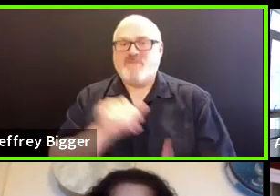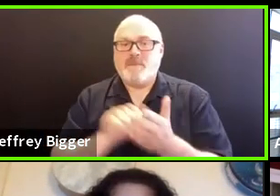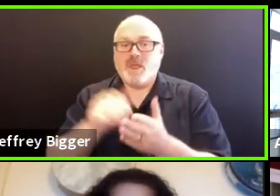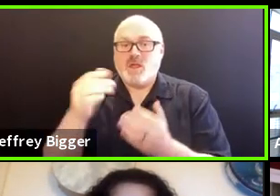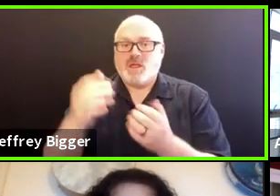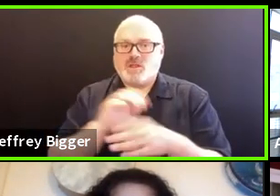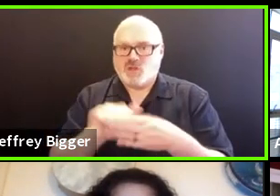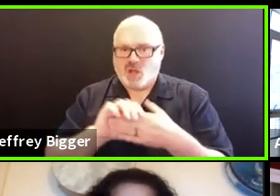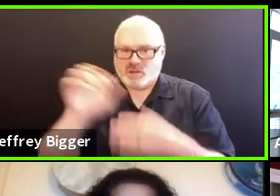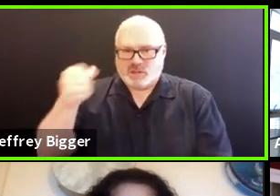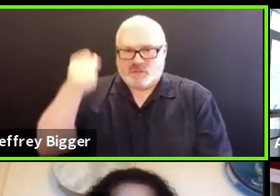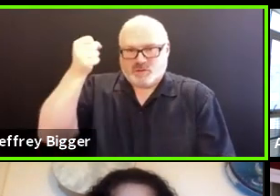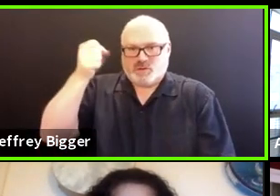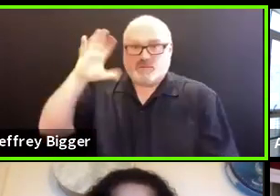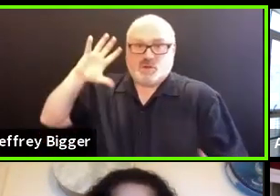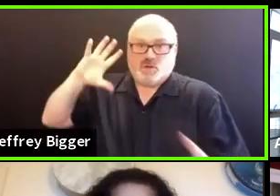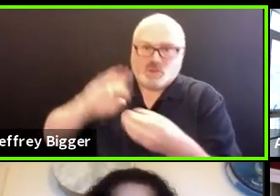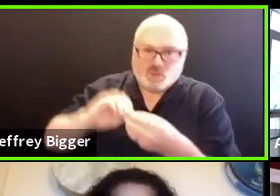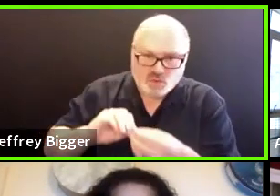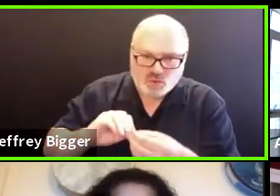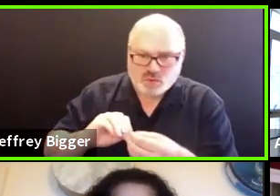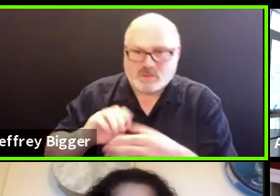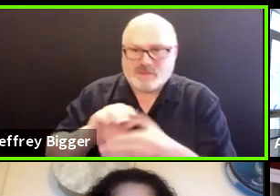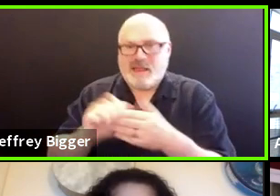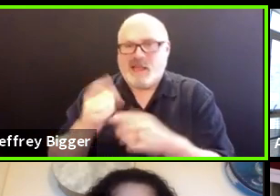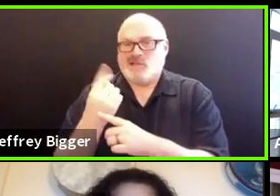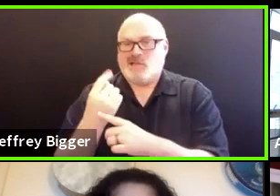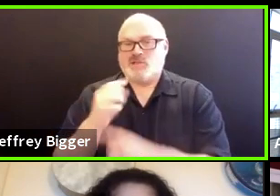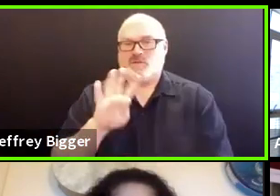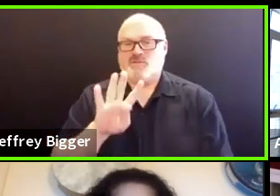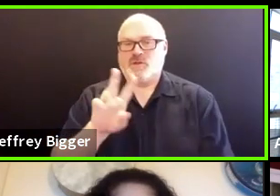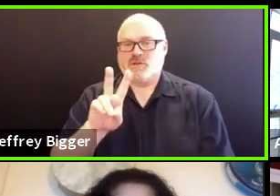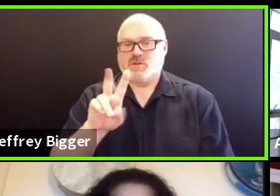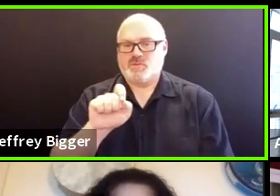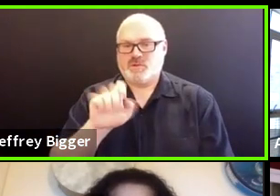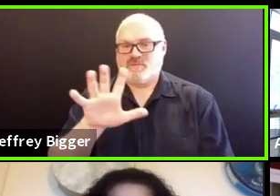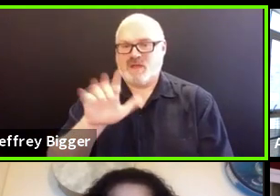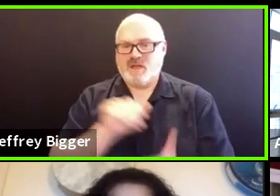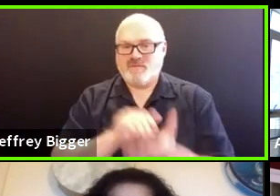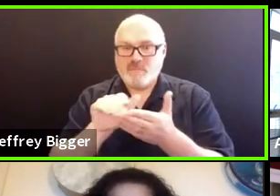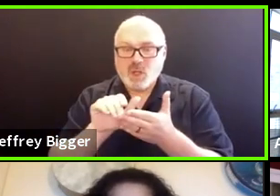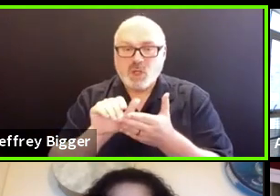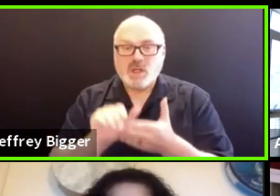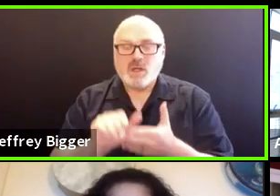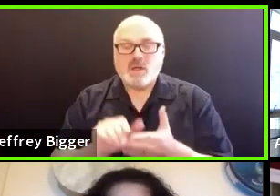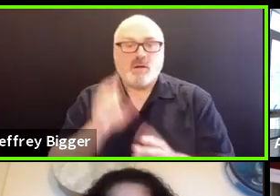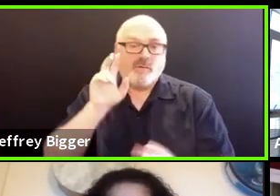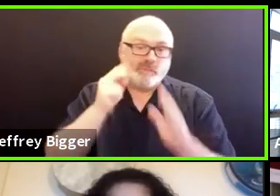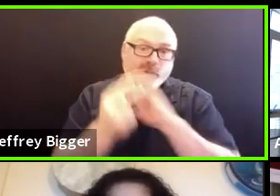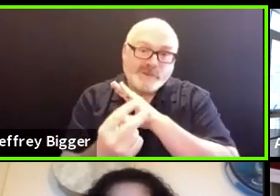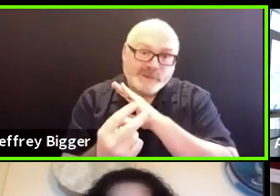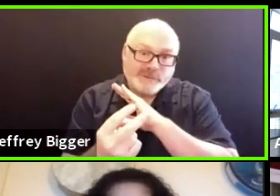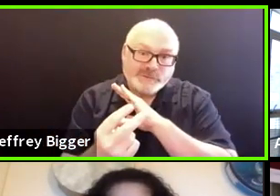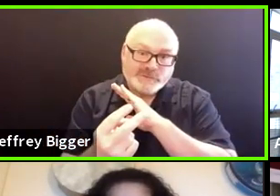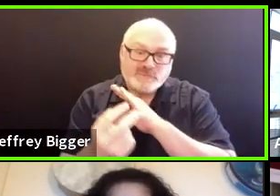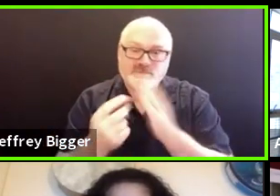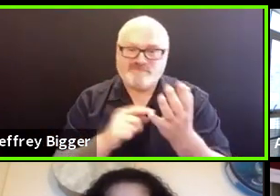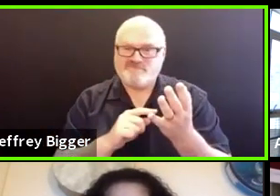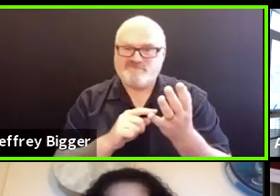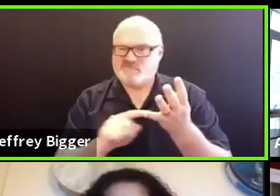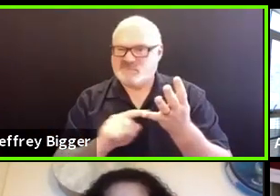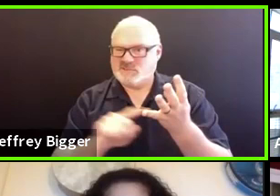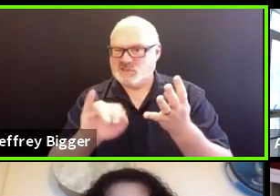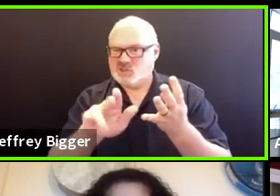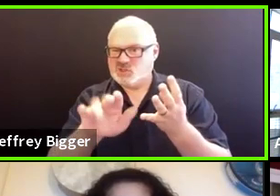in total, total cash last year, $42.5 million. Our forecast for the end of this month, which is the end of the